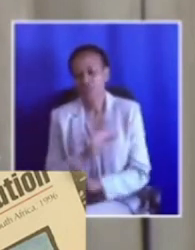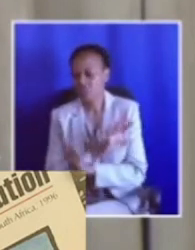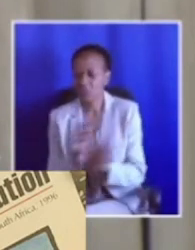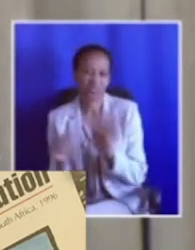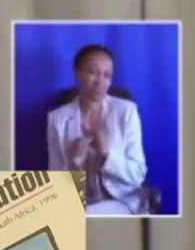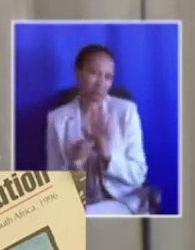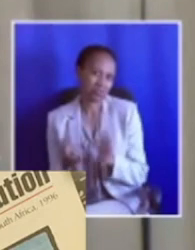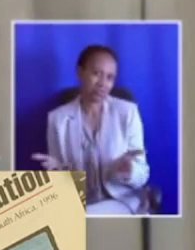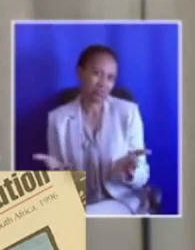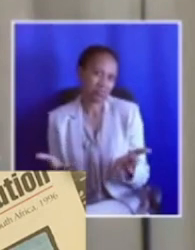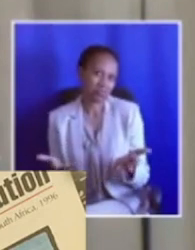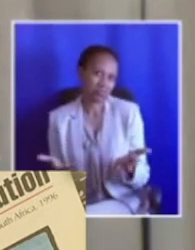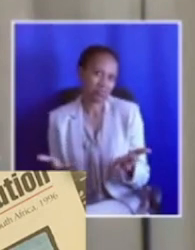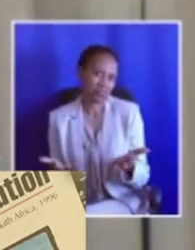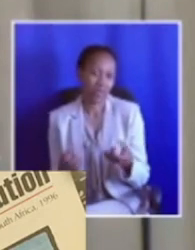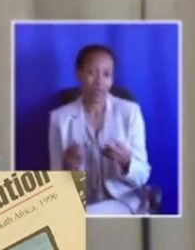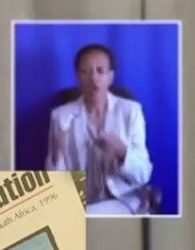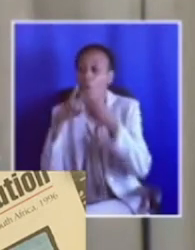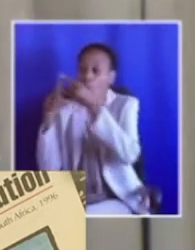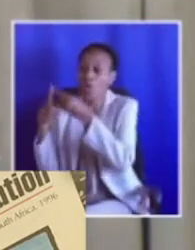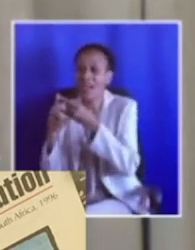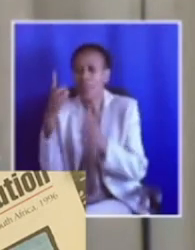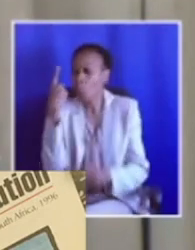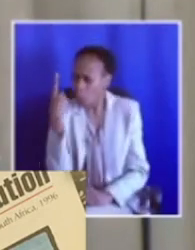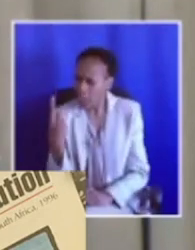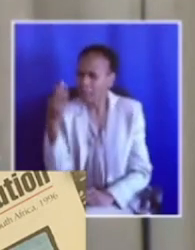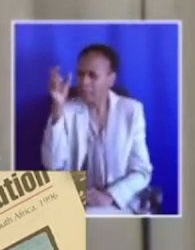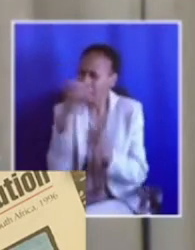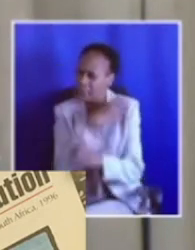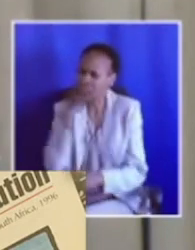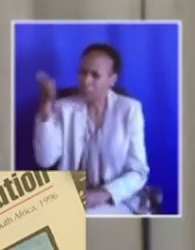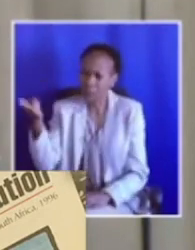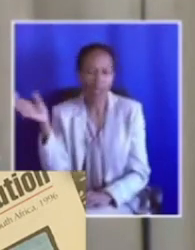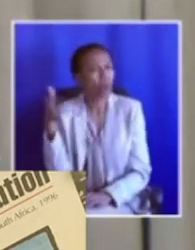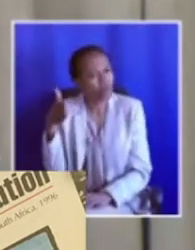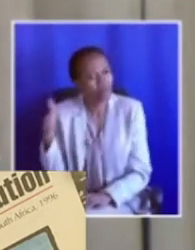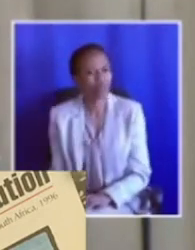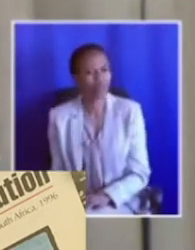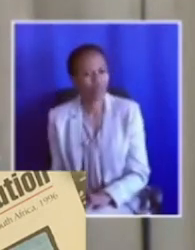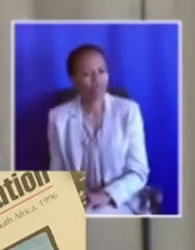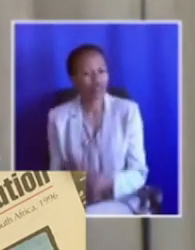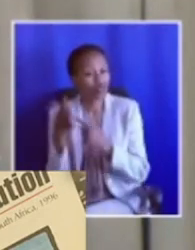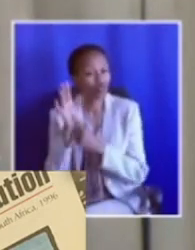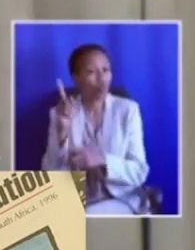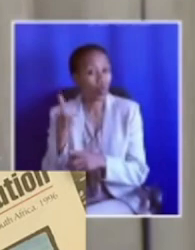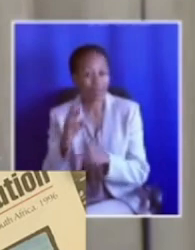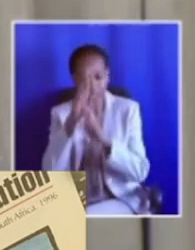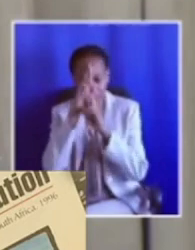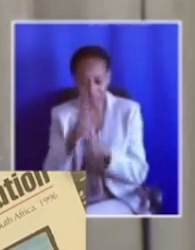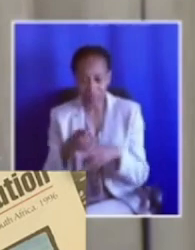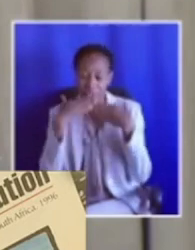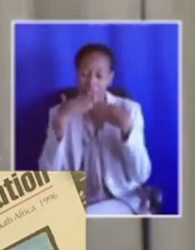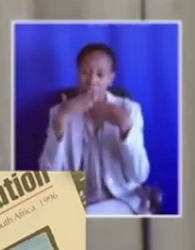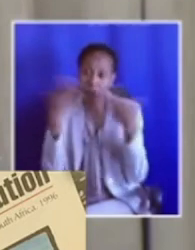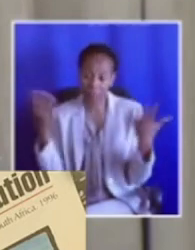online, not even in the House, just to be online. So that is the disrespect that this